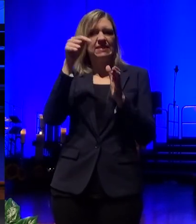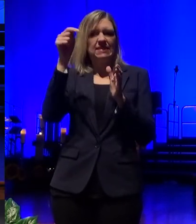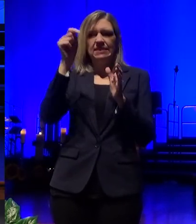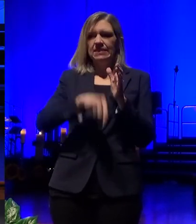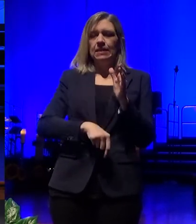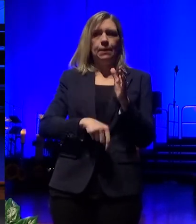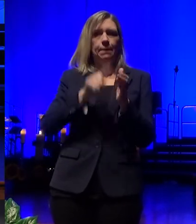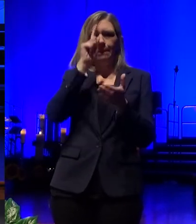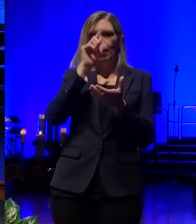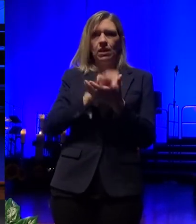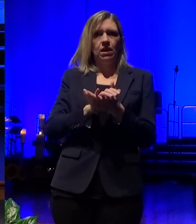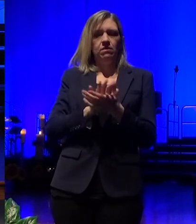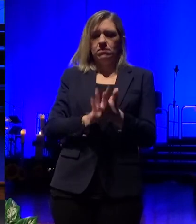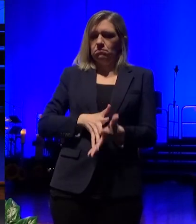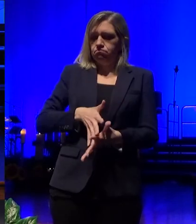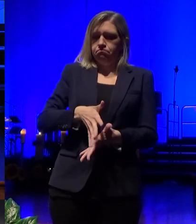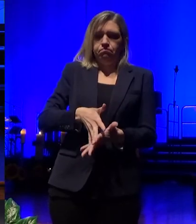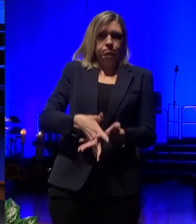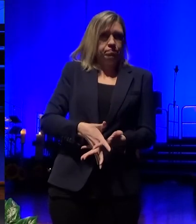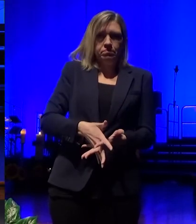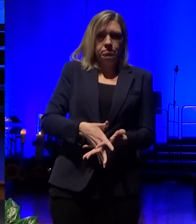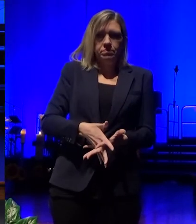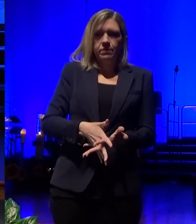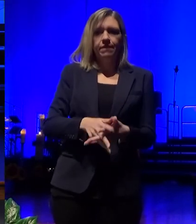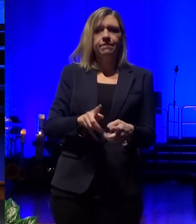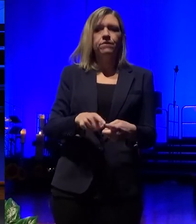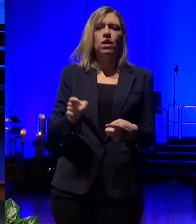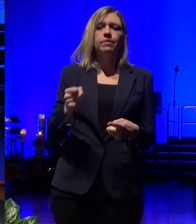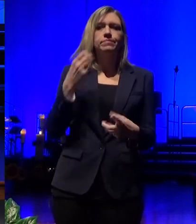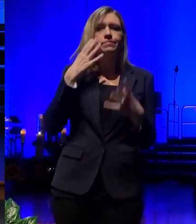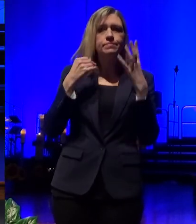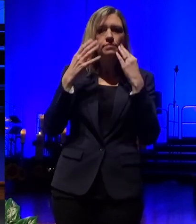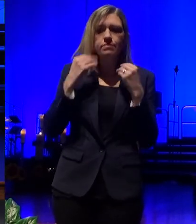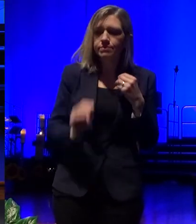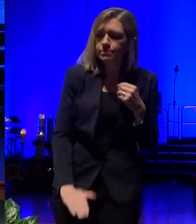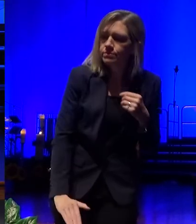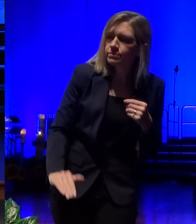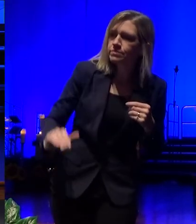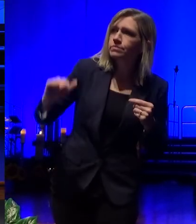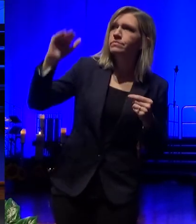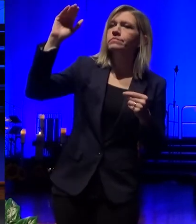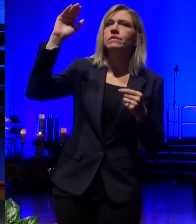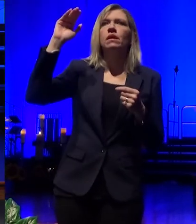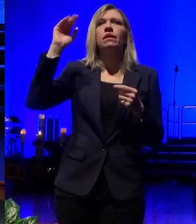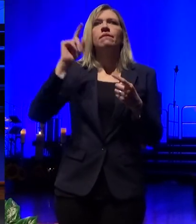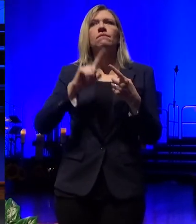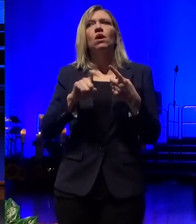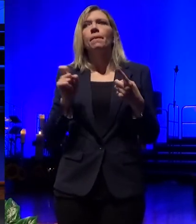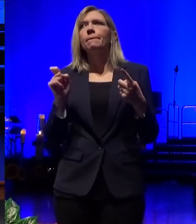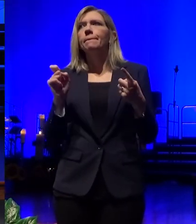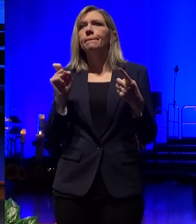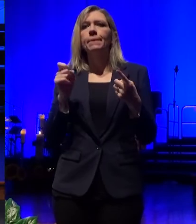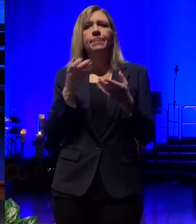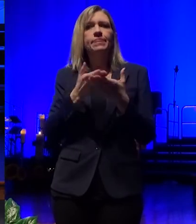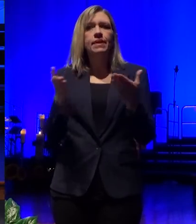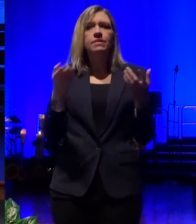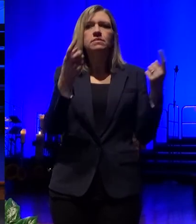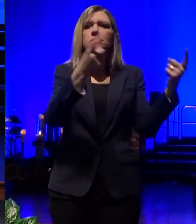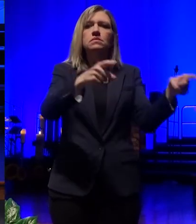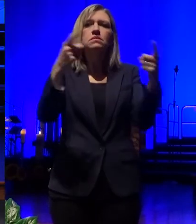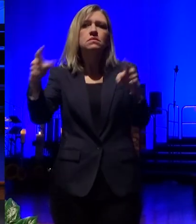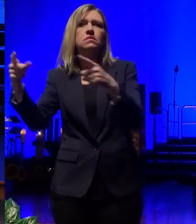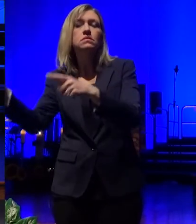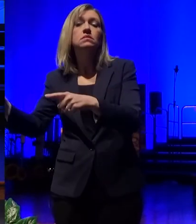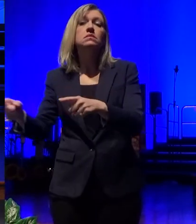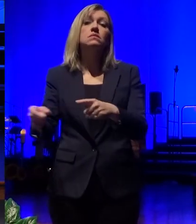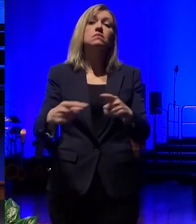deeper beliefs that have been born out of our childhood experiences, the things that have happened